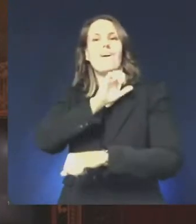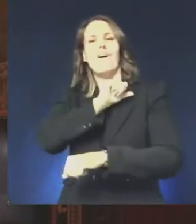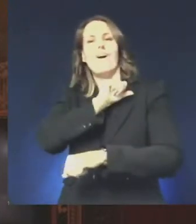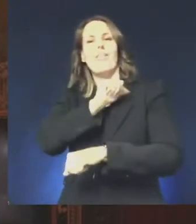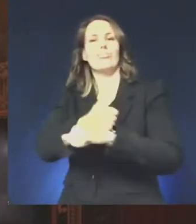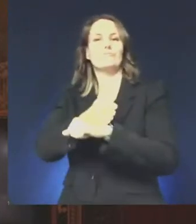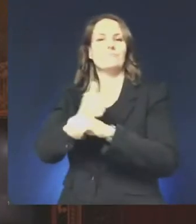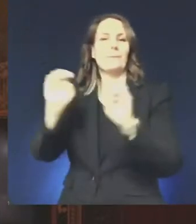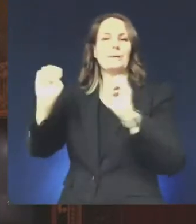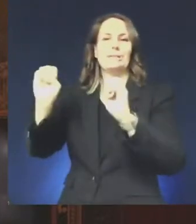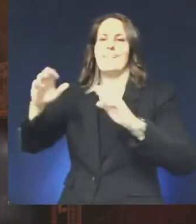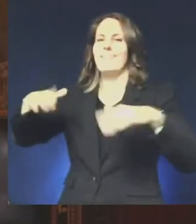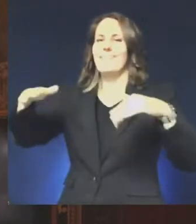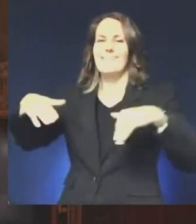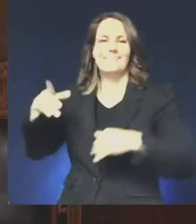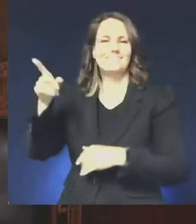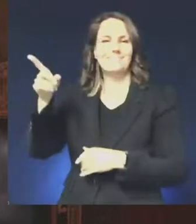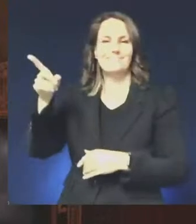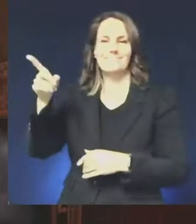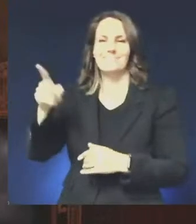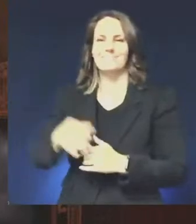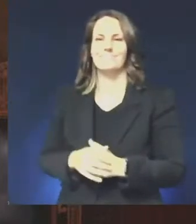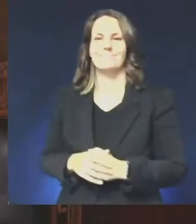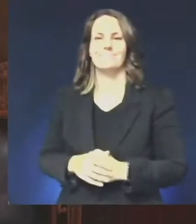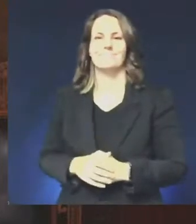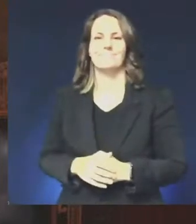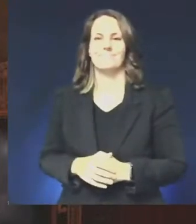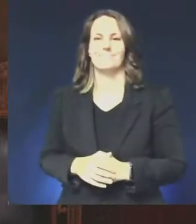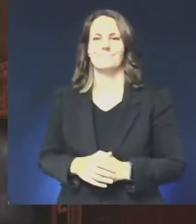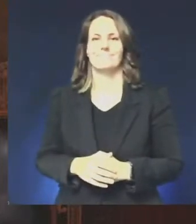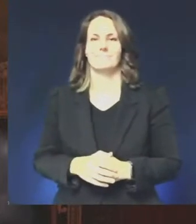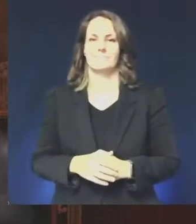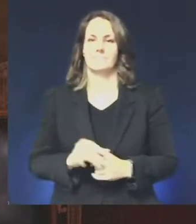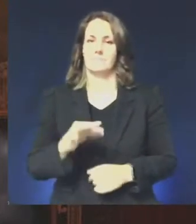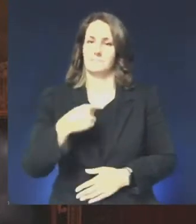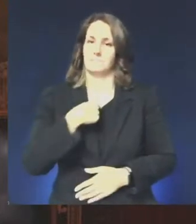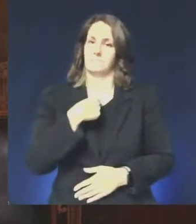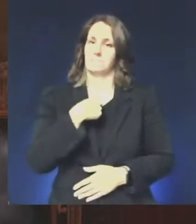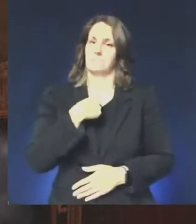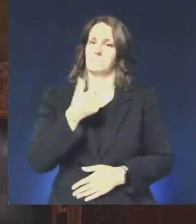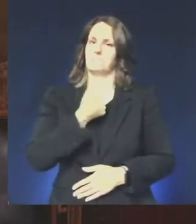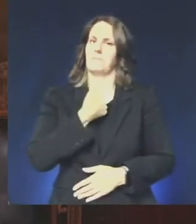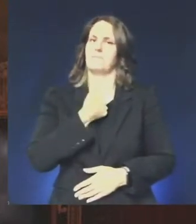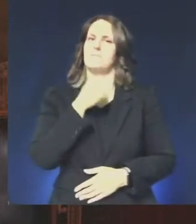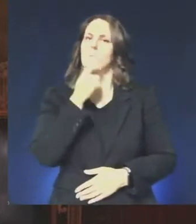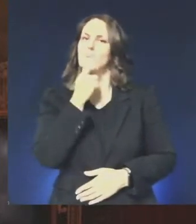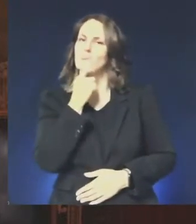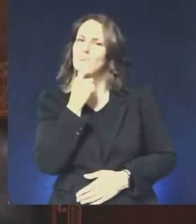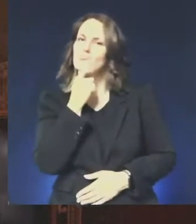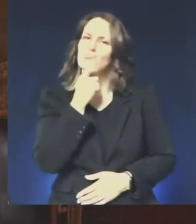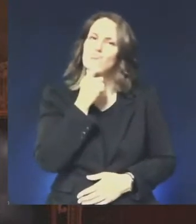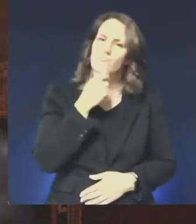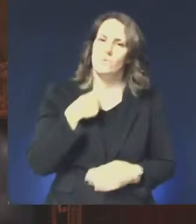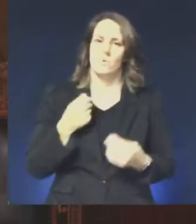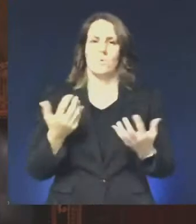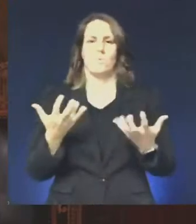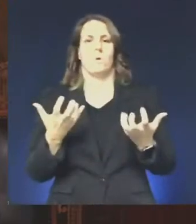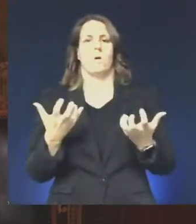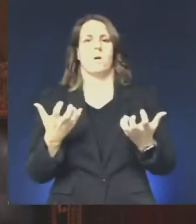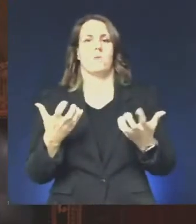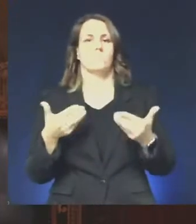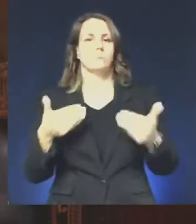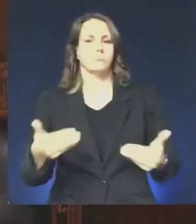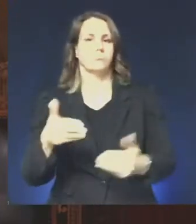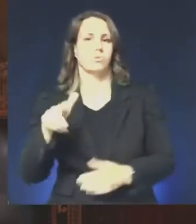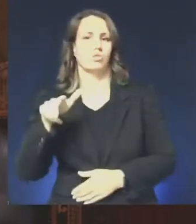own. There aren't robust systems to prevent people from doing that if they cross state lines, but our official recommendation and the rules